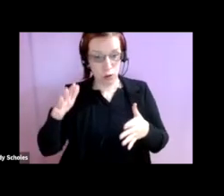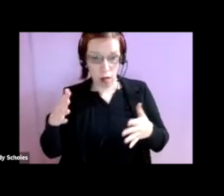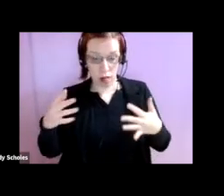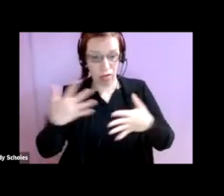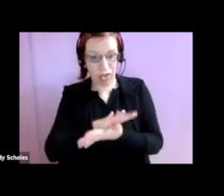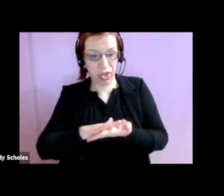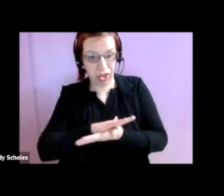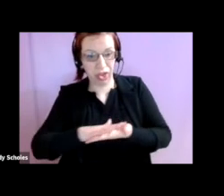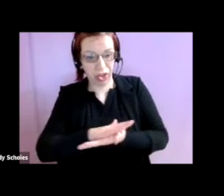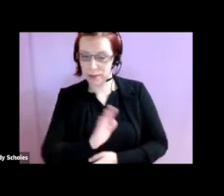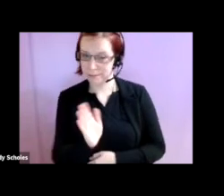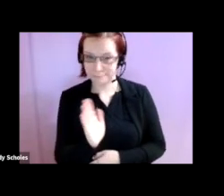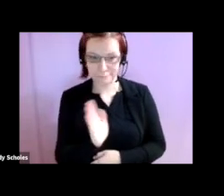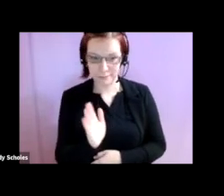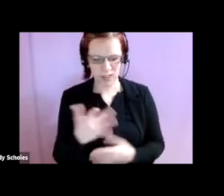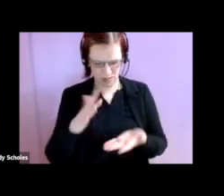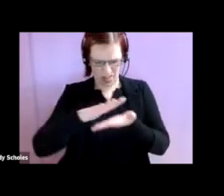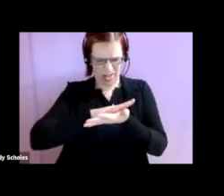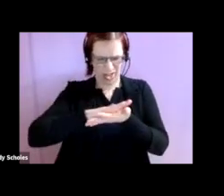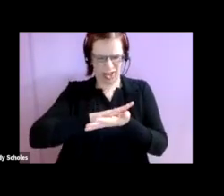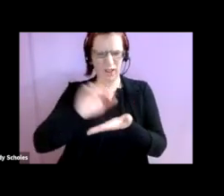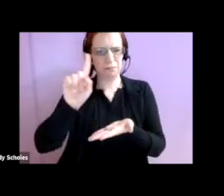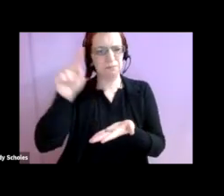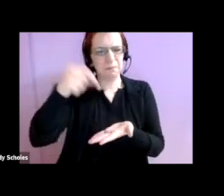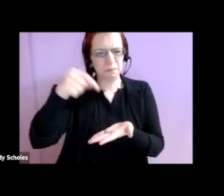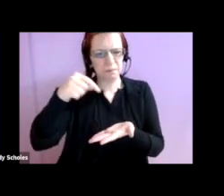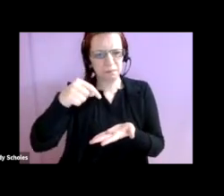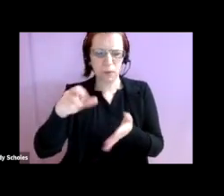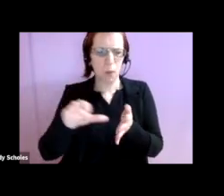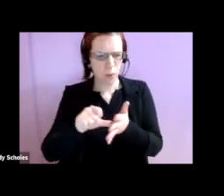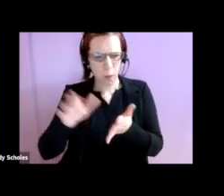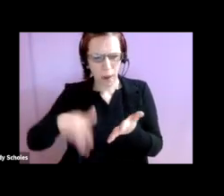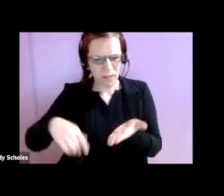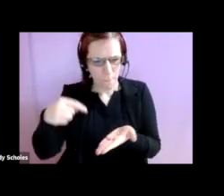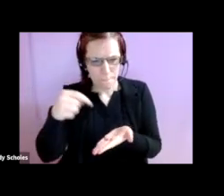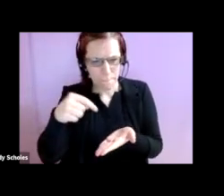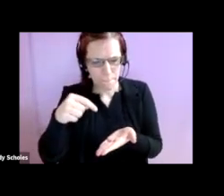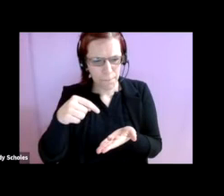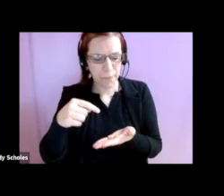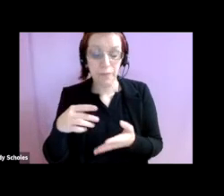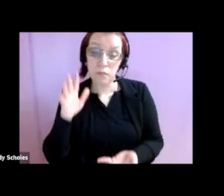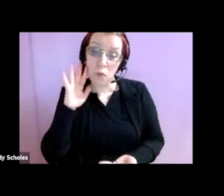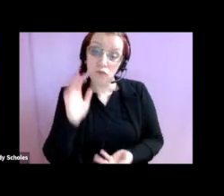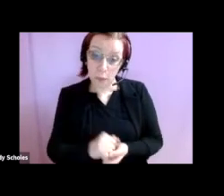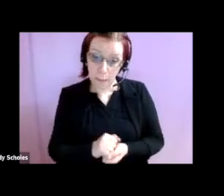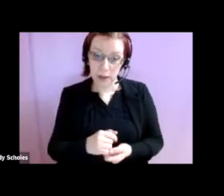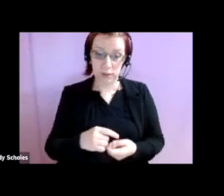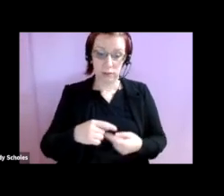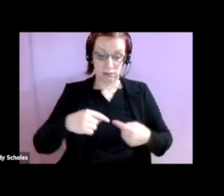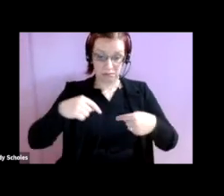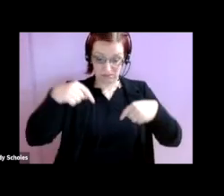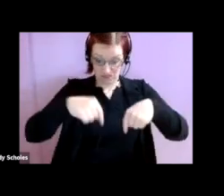And what are the sorts of disturbances that can cause us problems? Well, remember, we're trying to measure the positions